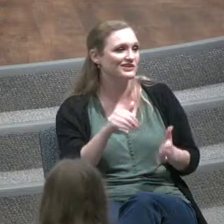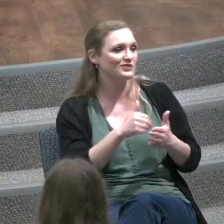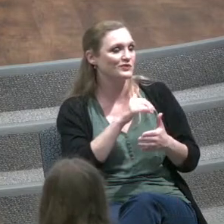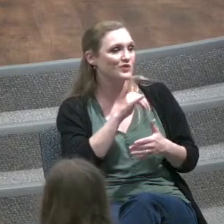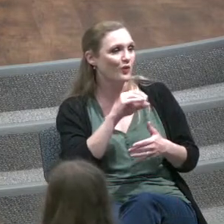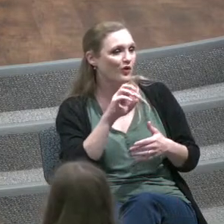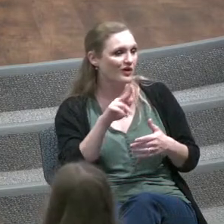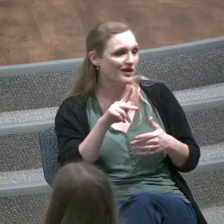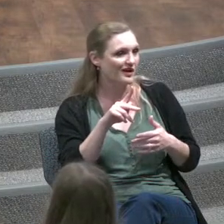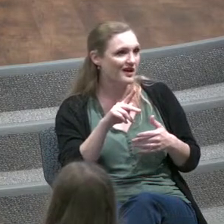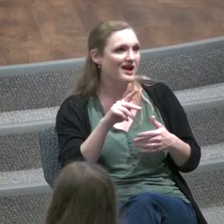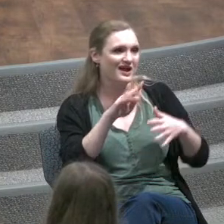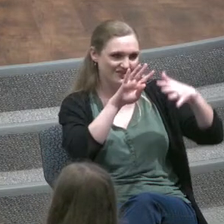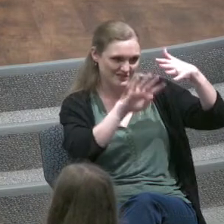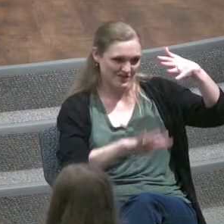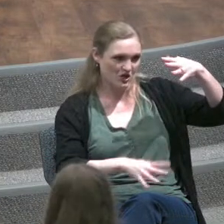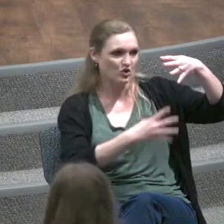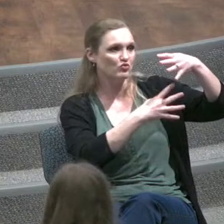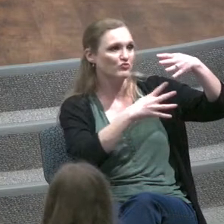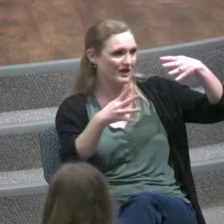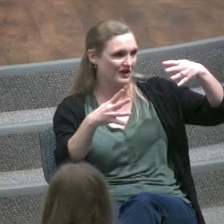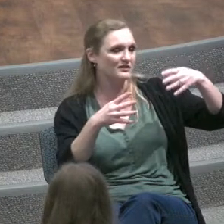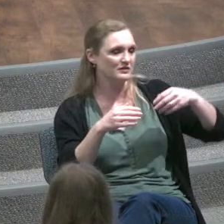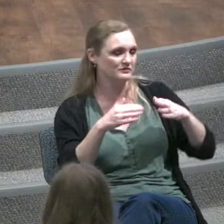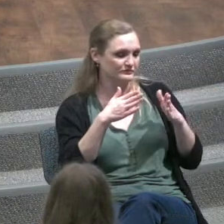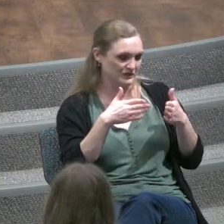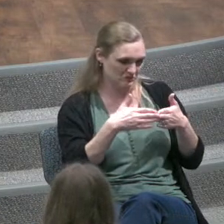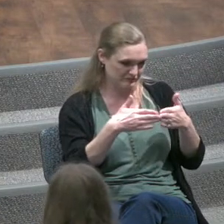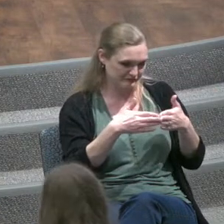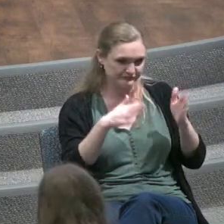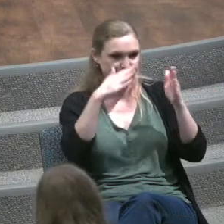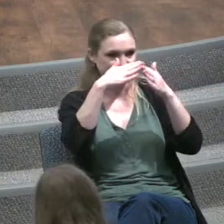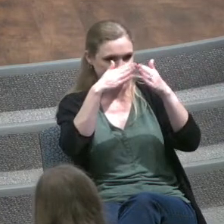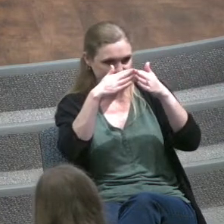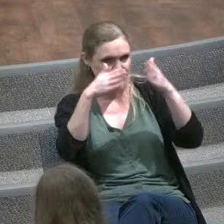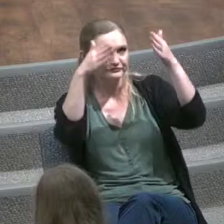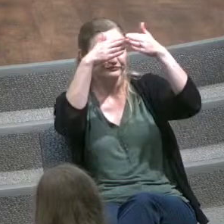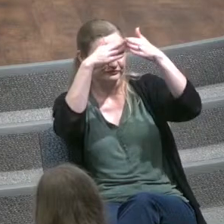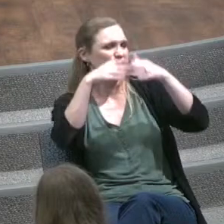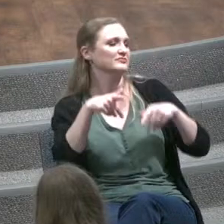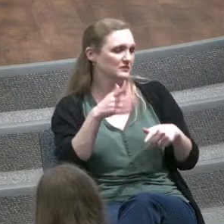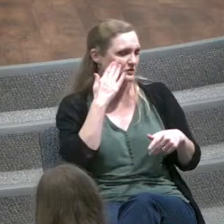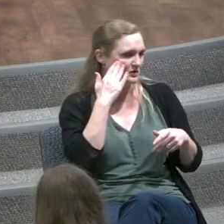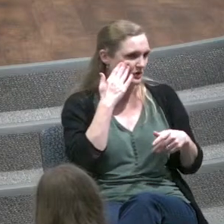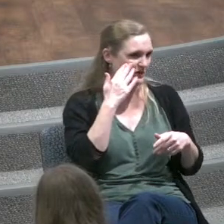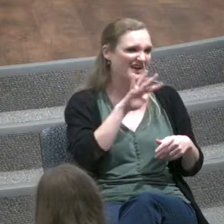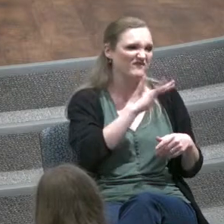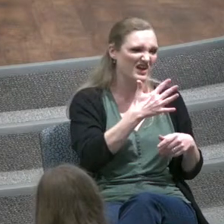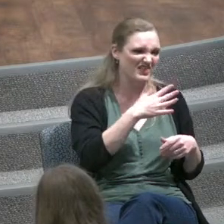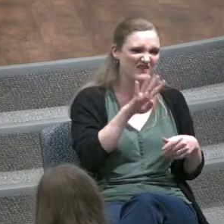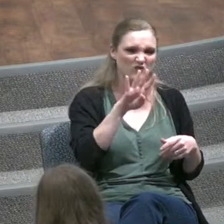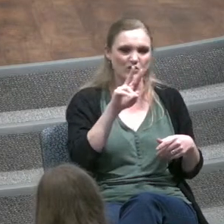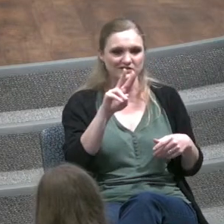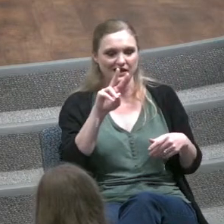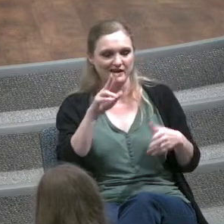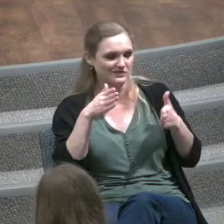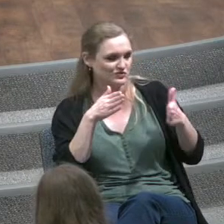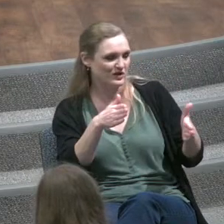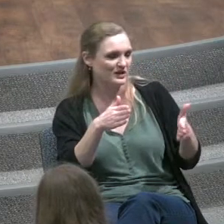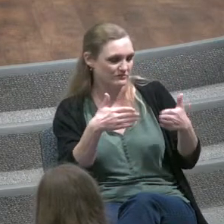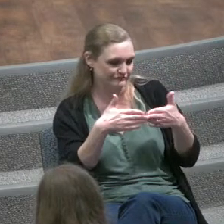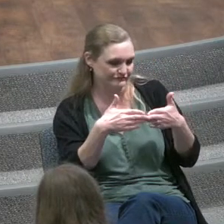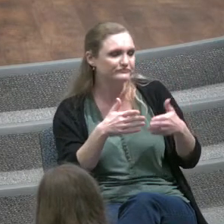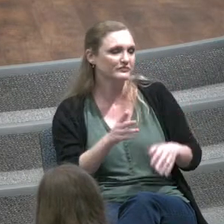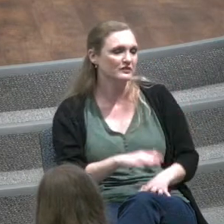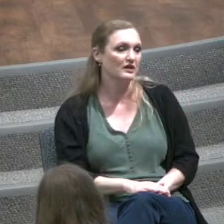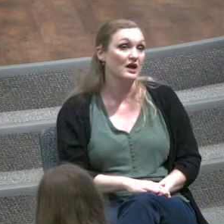mean, everybody in New York refers to the cross streets, right? So you know exactly this is in 5th and 42nd. I mean, so you know right where it